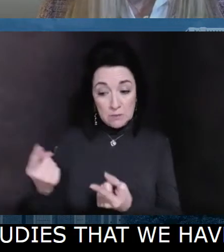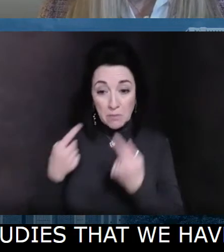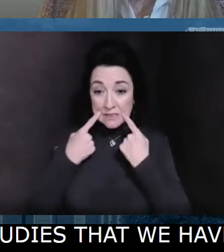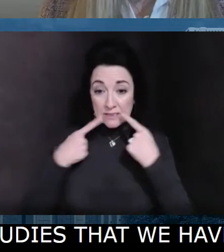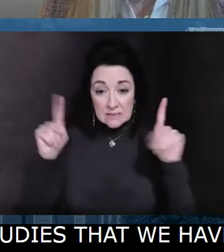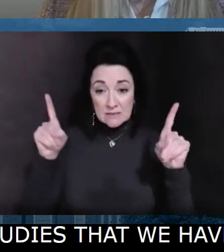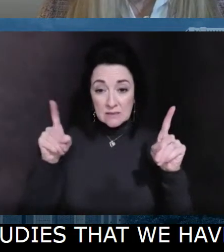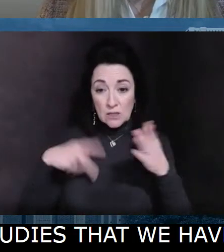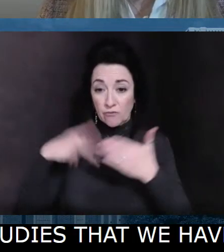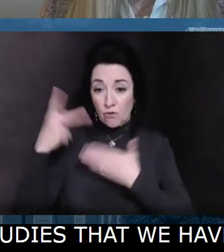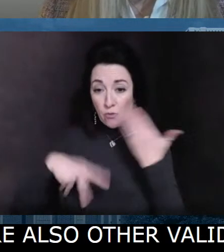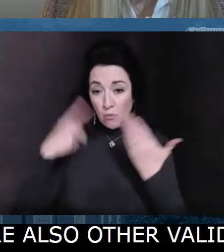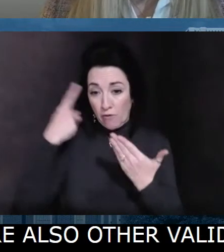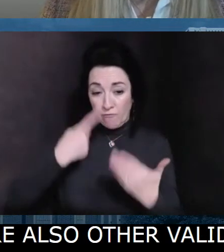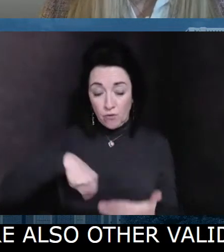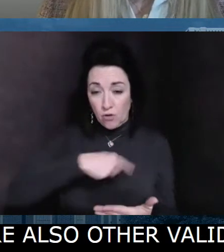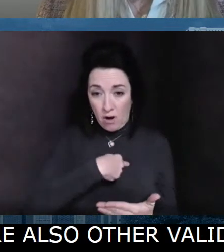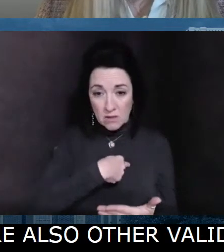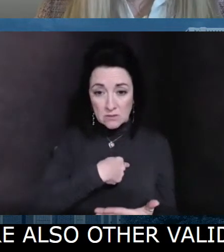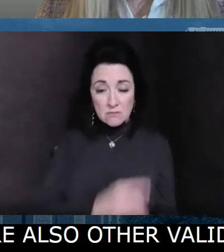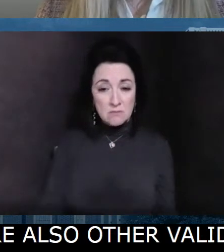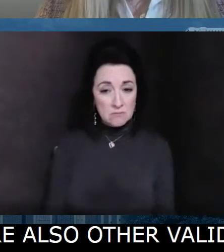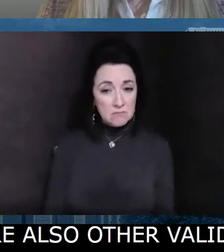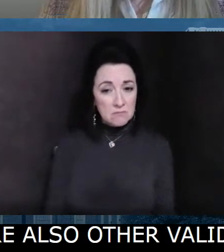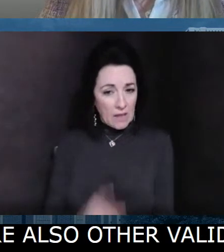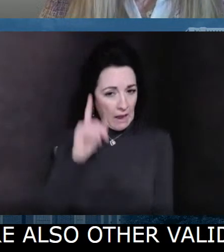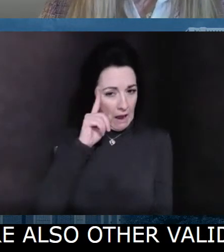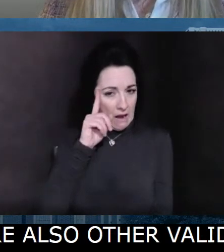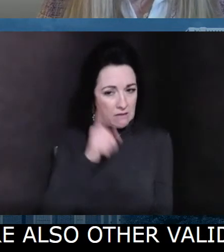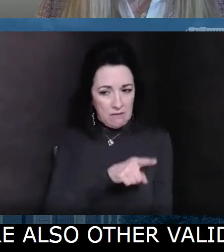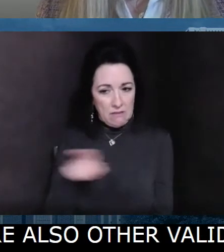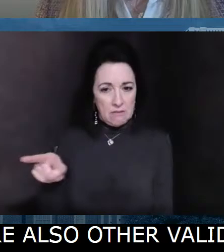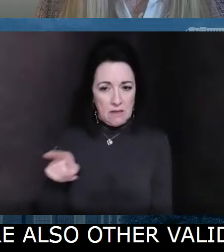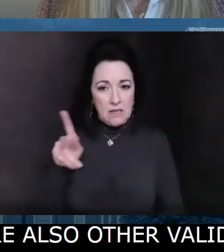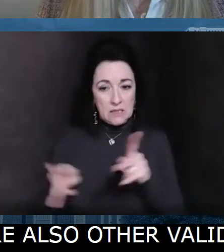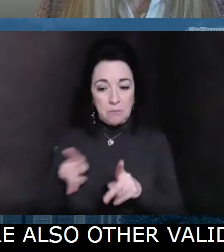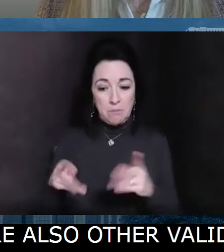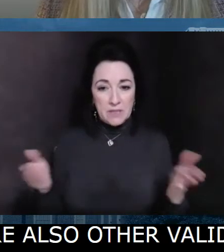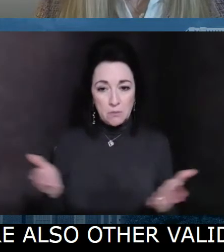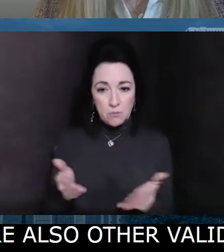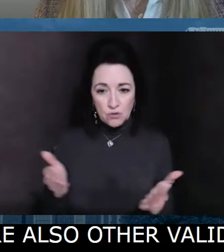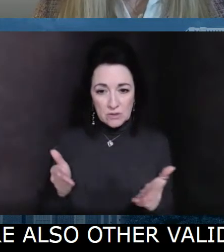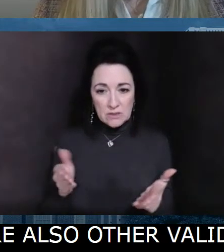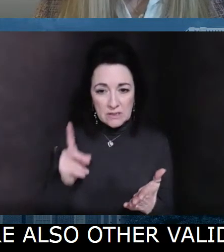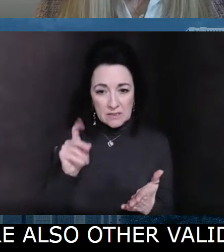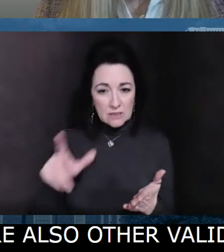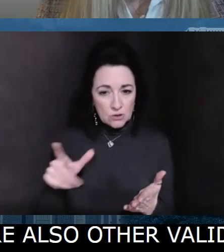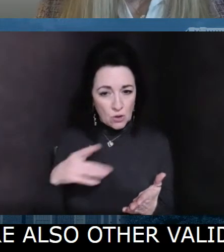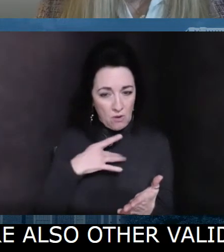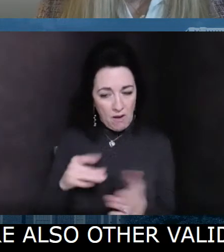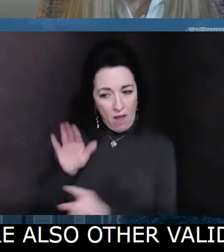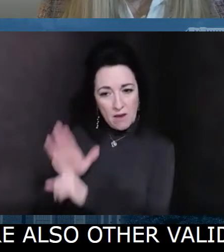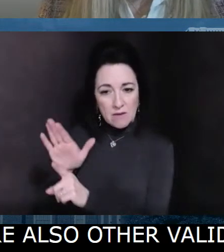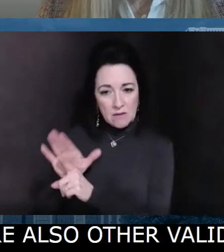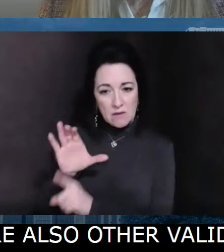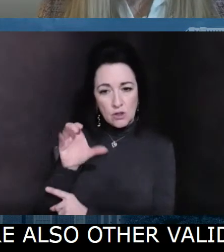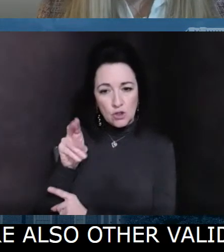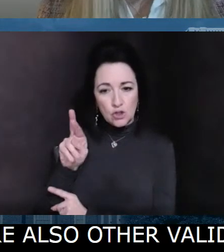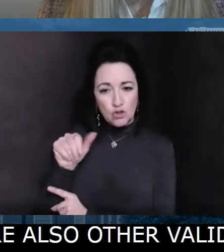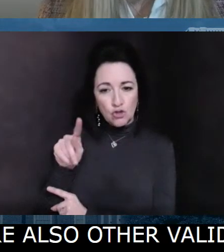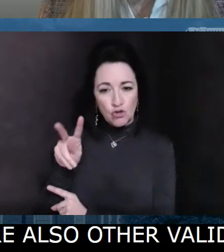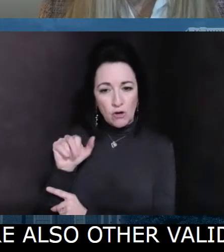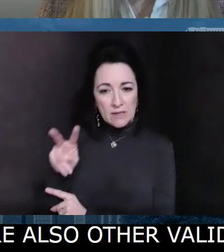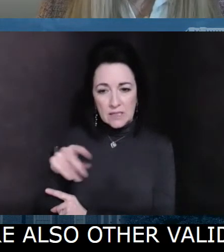us. Delawareans like the convenience and the non-invasiveness of the curative test. And so we plan